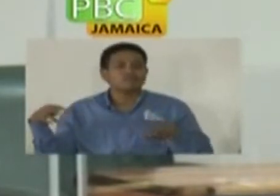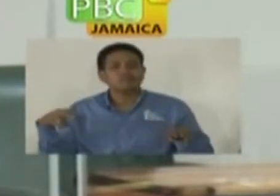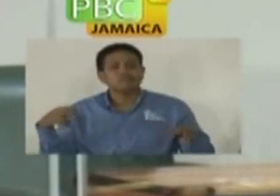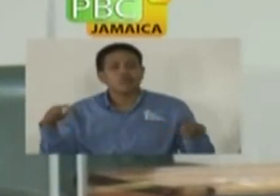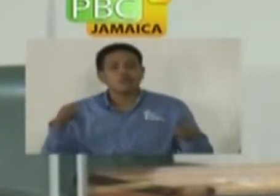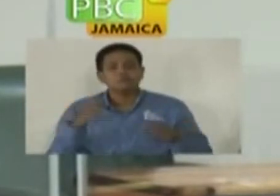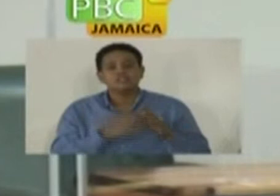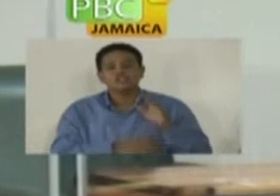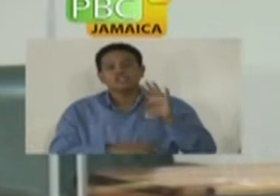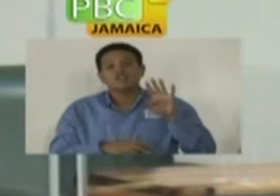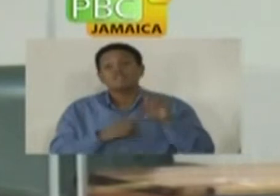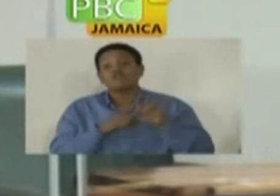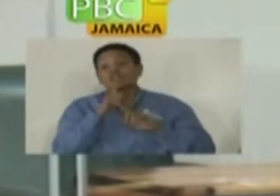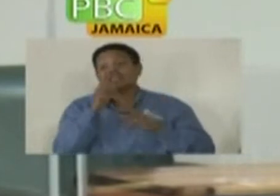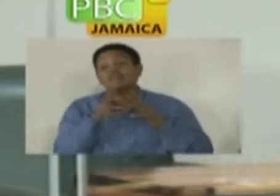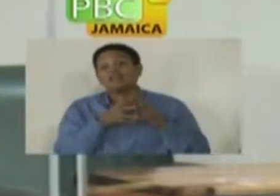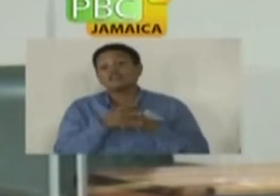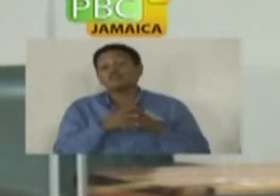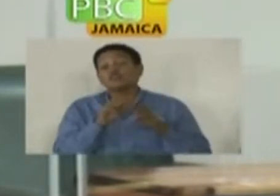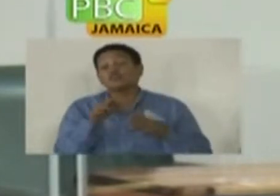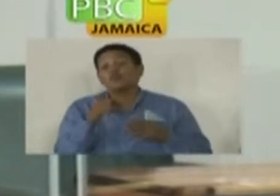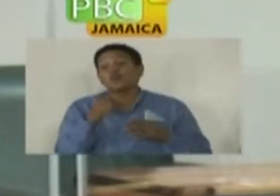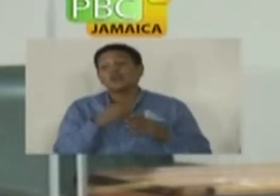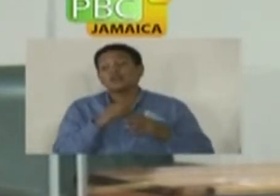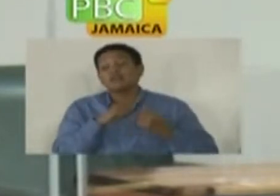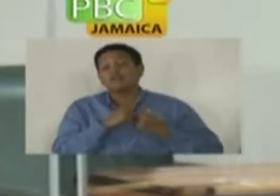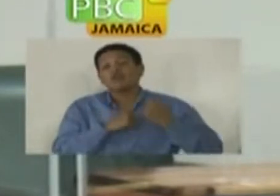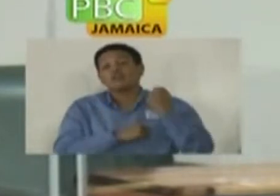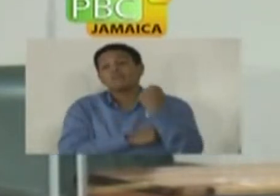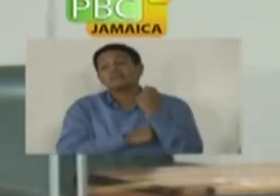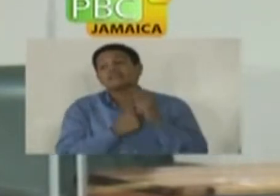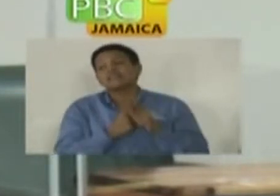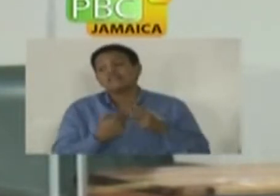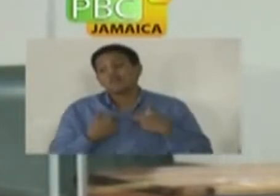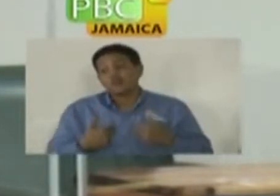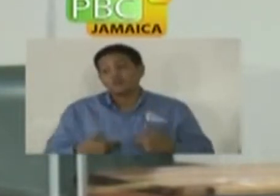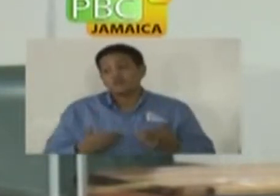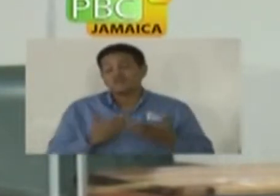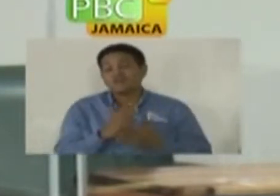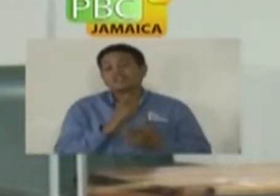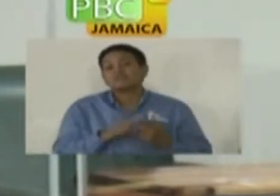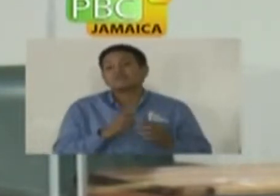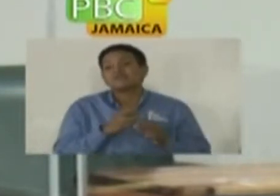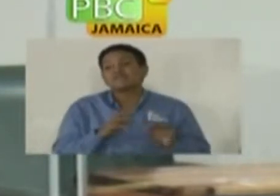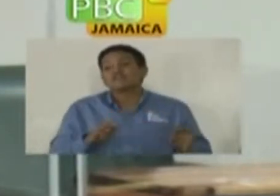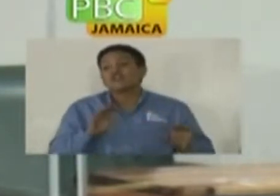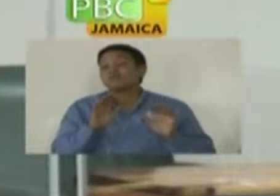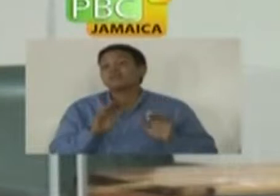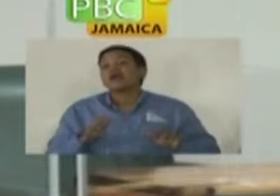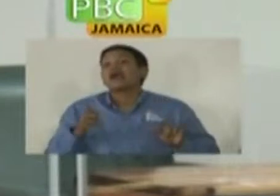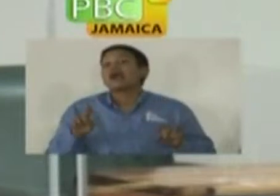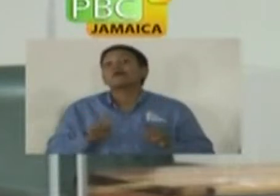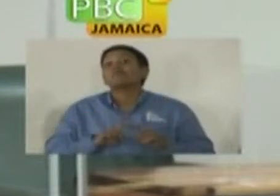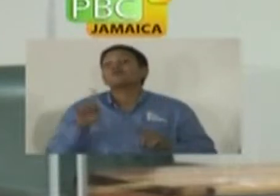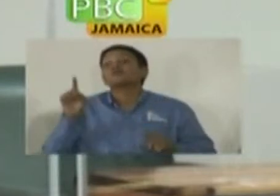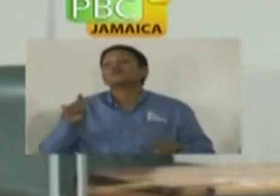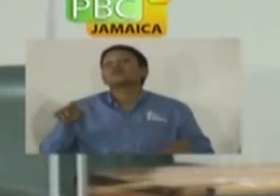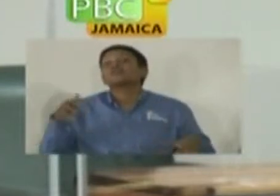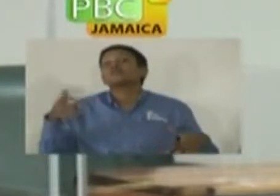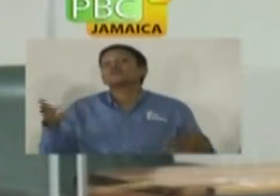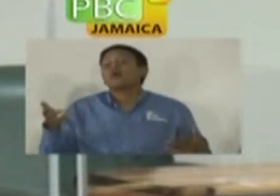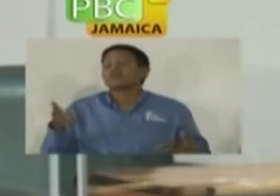Section 4 entrenched only fundamental human rights and freedoms, and the question is